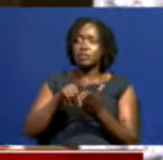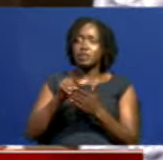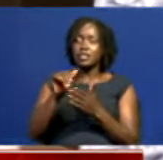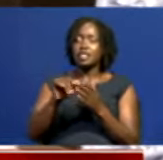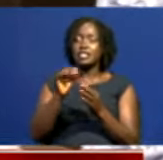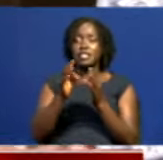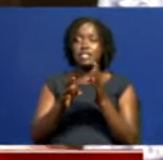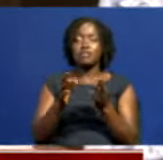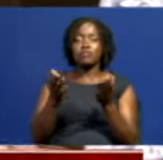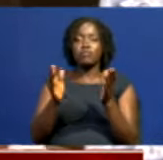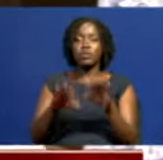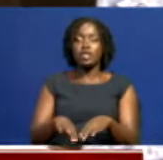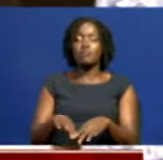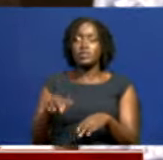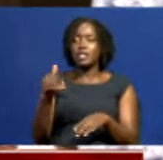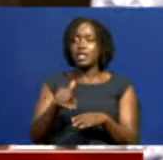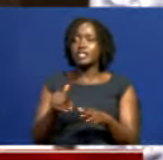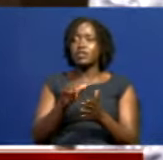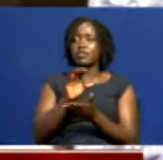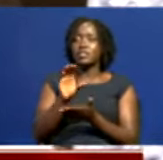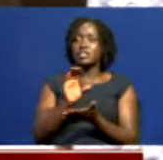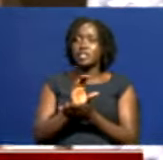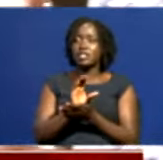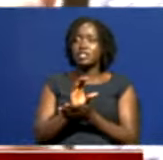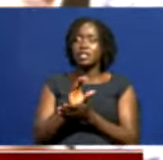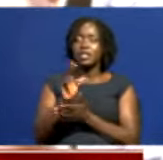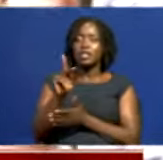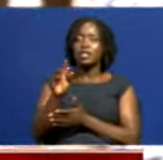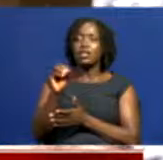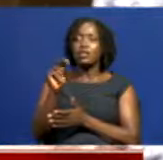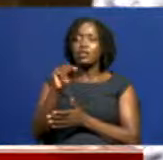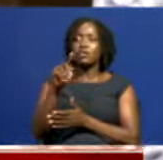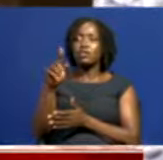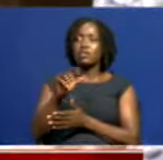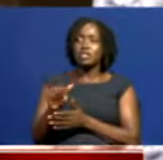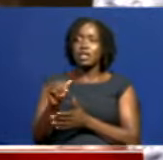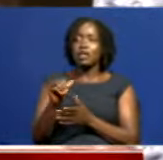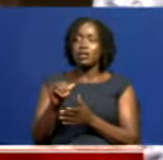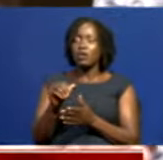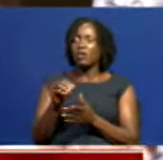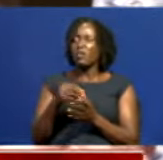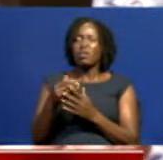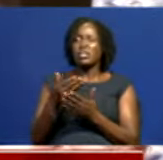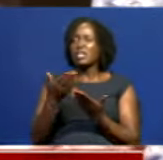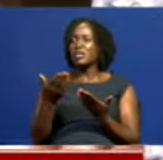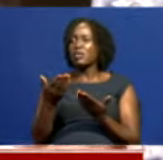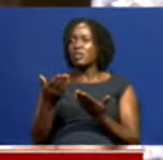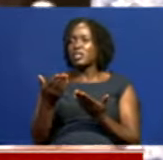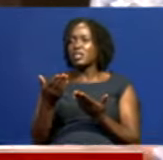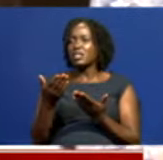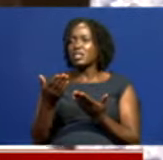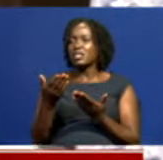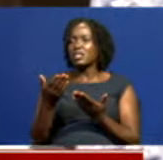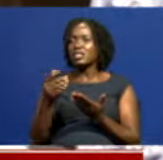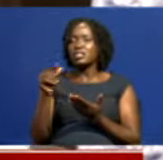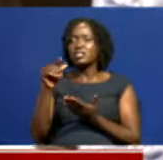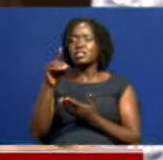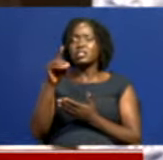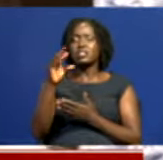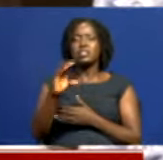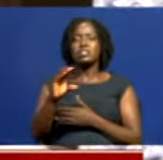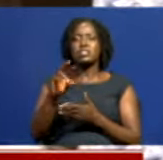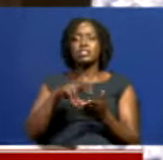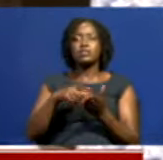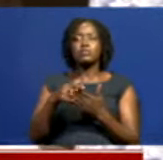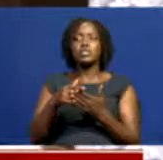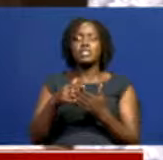event of the collapse of any of the data centers in Konza or the other one is in GDC. And GDC, that means there was